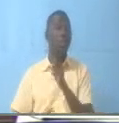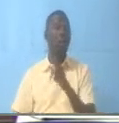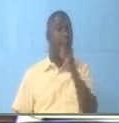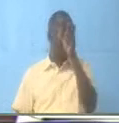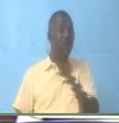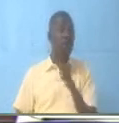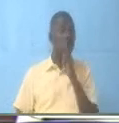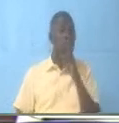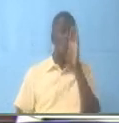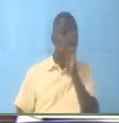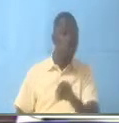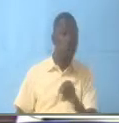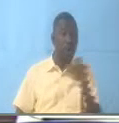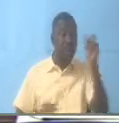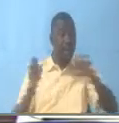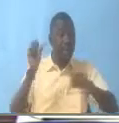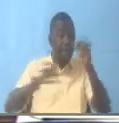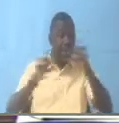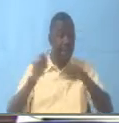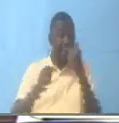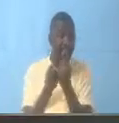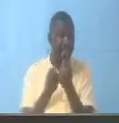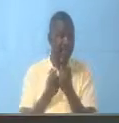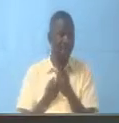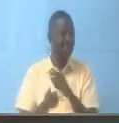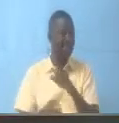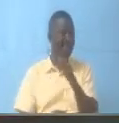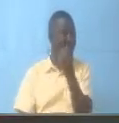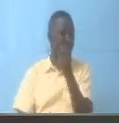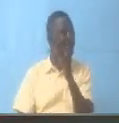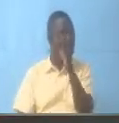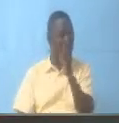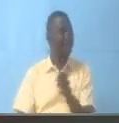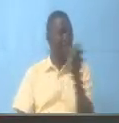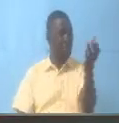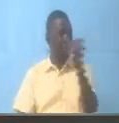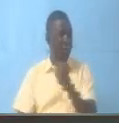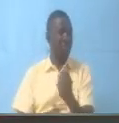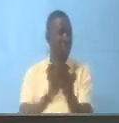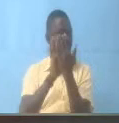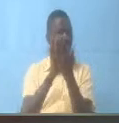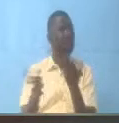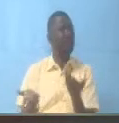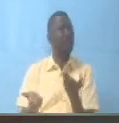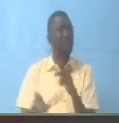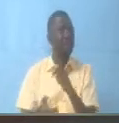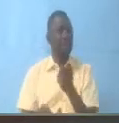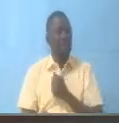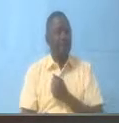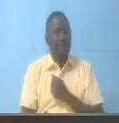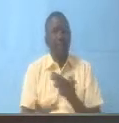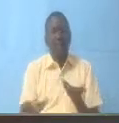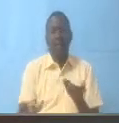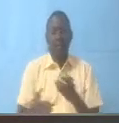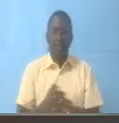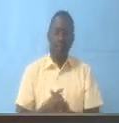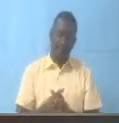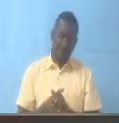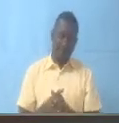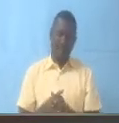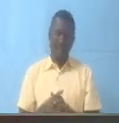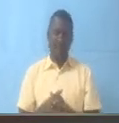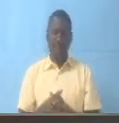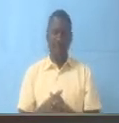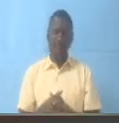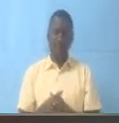speak, correct? Foguloo ne dina gën a yomba pour ki nga xam ne moo loru ci bépp xew-xew mu ñëw wax loraange gi